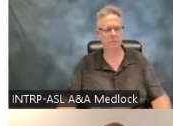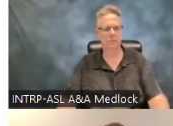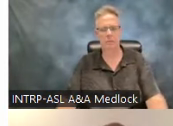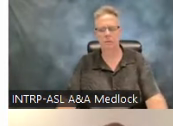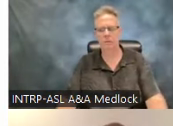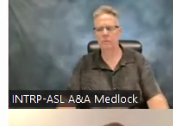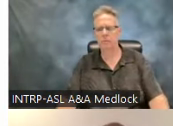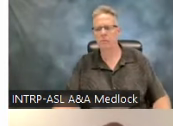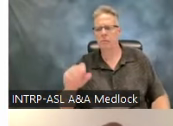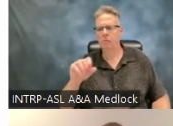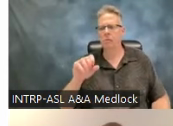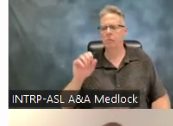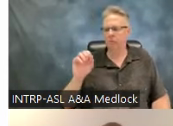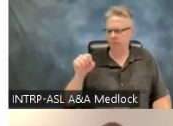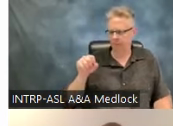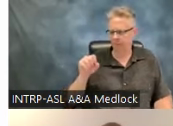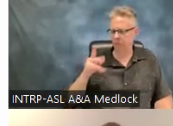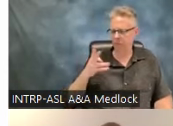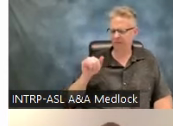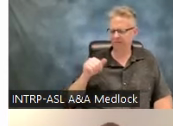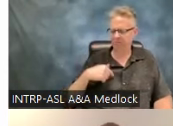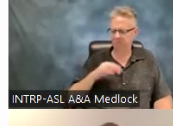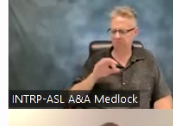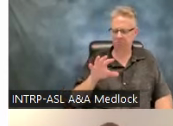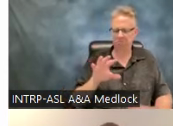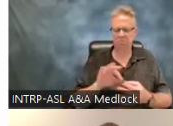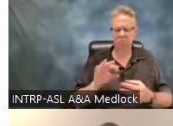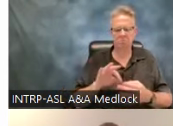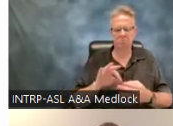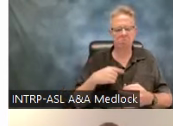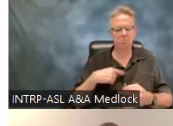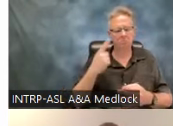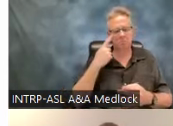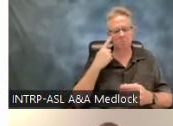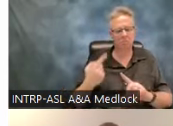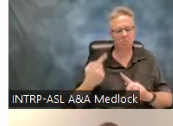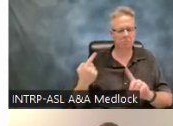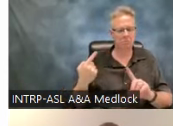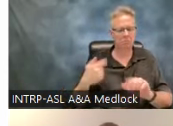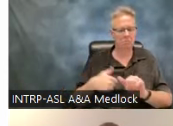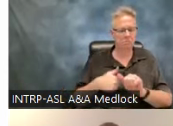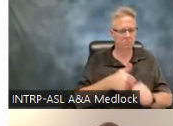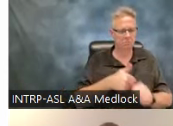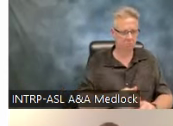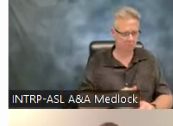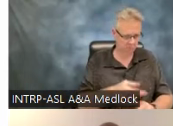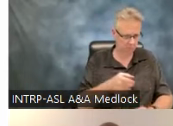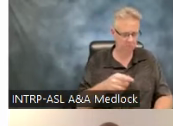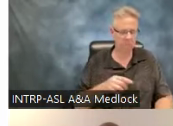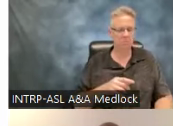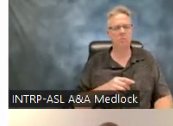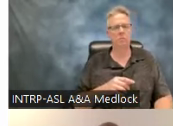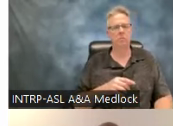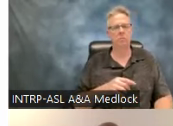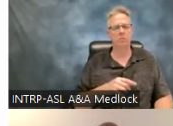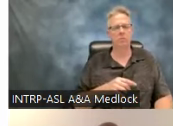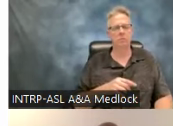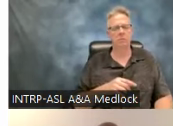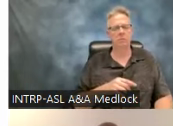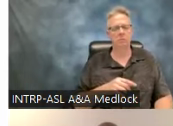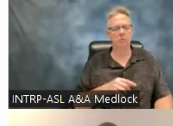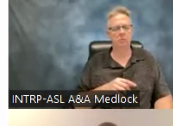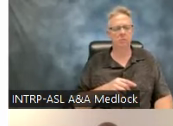Yes, just a thought, kind of along these lines, that I